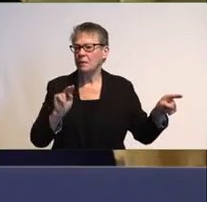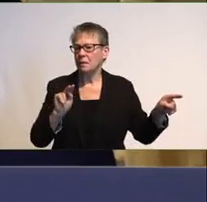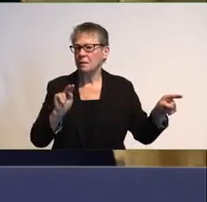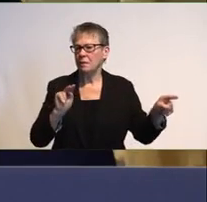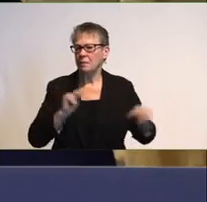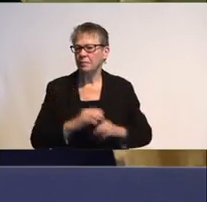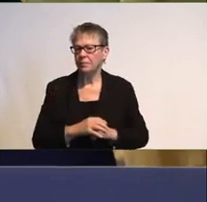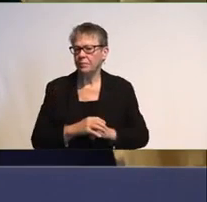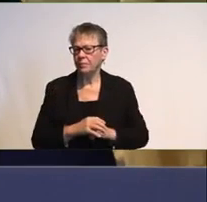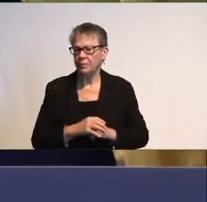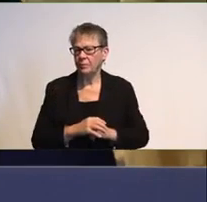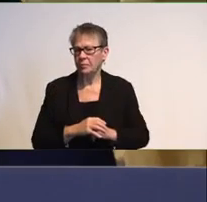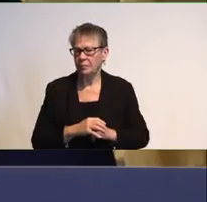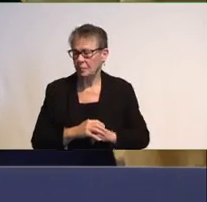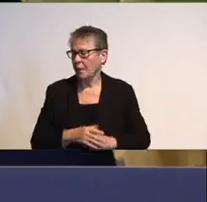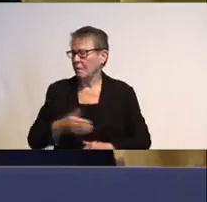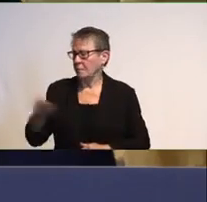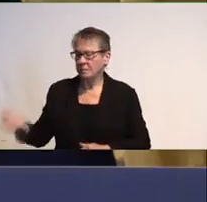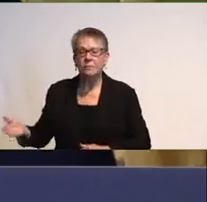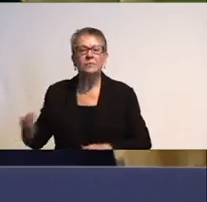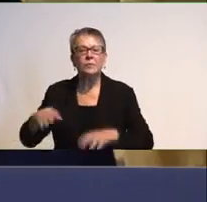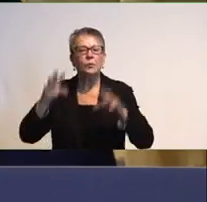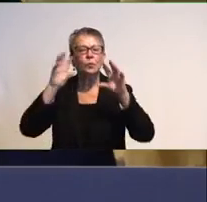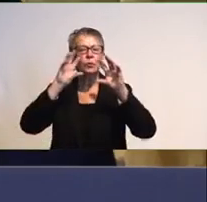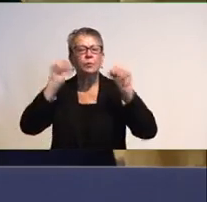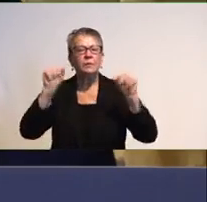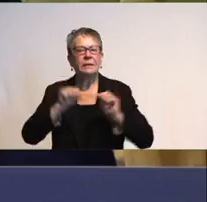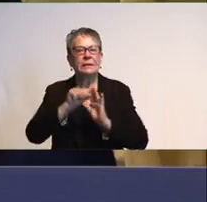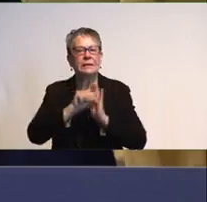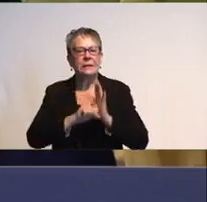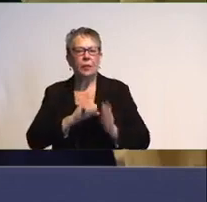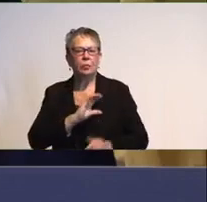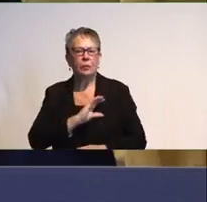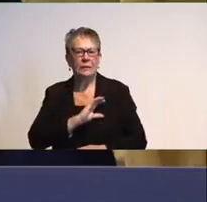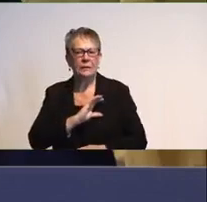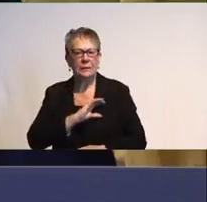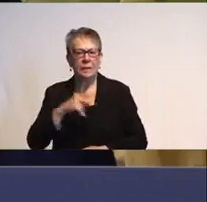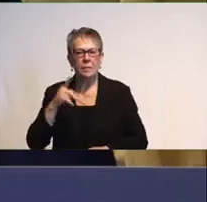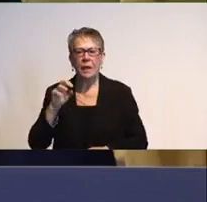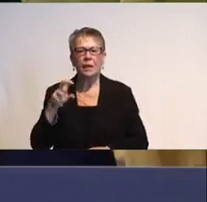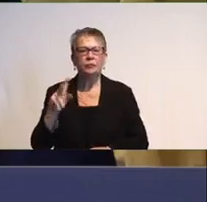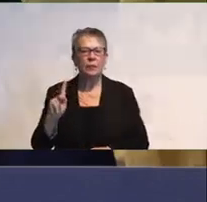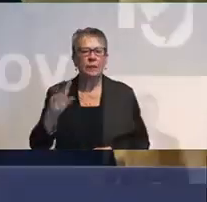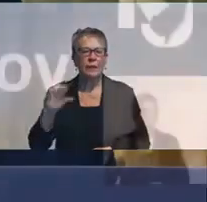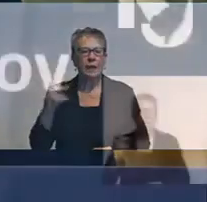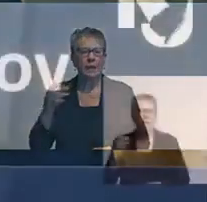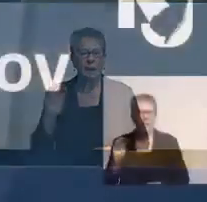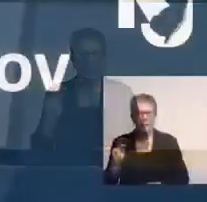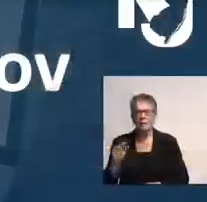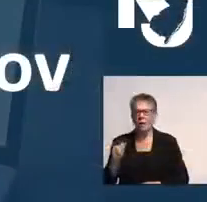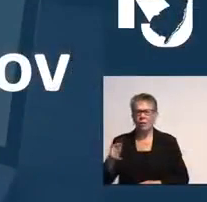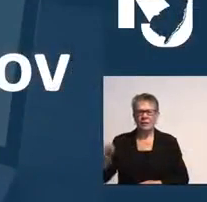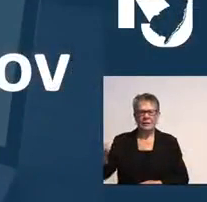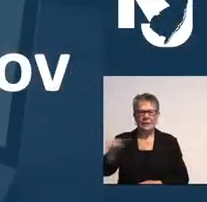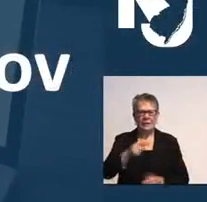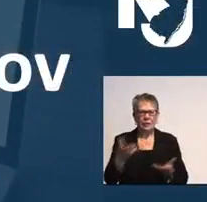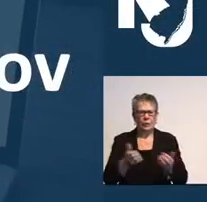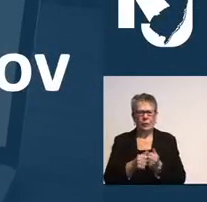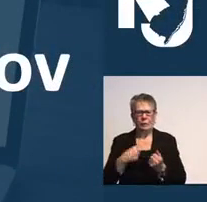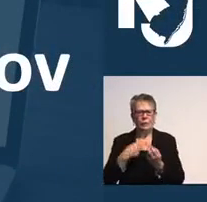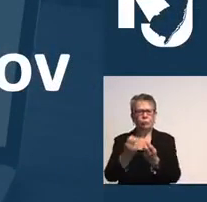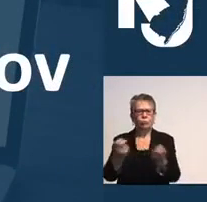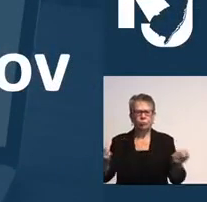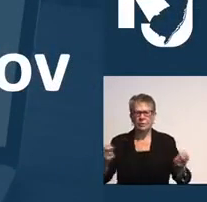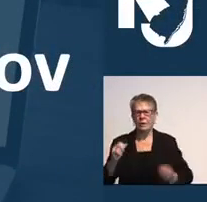Superintendent of the State Police, Colonel Pat Callahan. We have Paramount Garg, Aliana Post, and a cast of thousands here. First, a programming note that this will